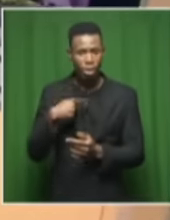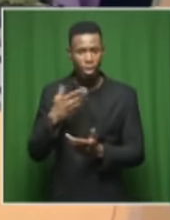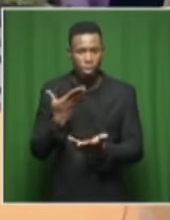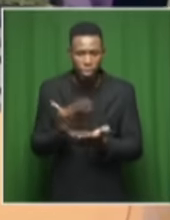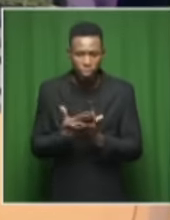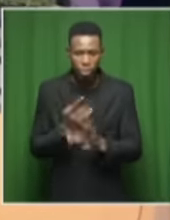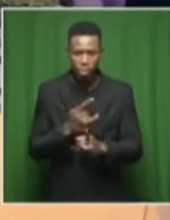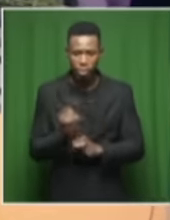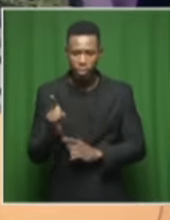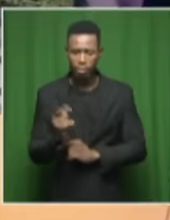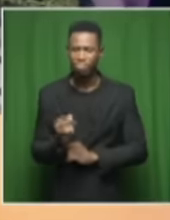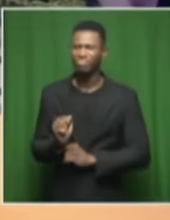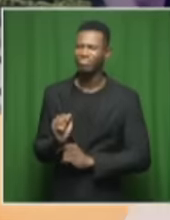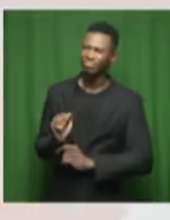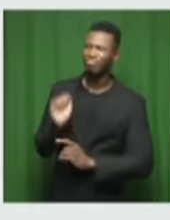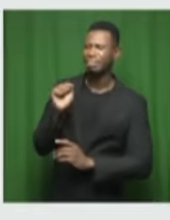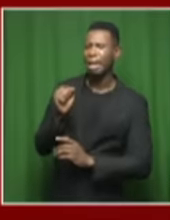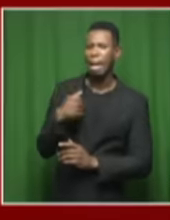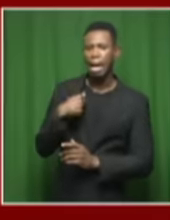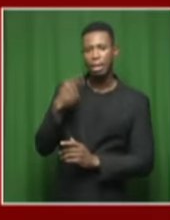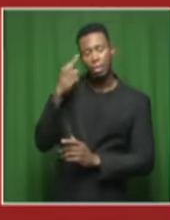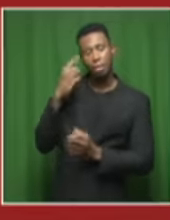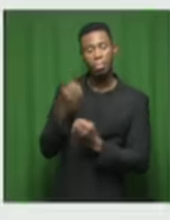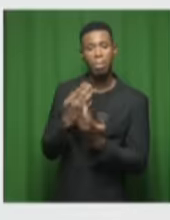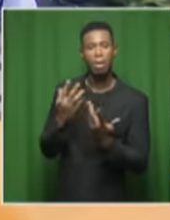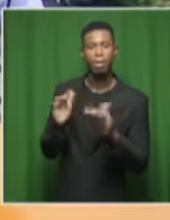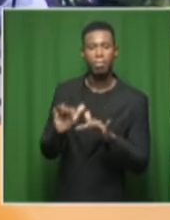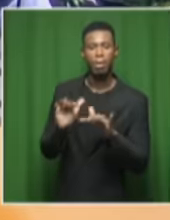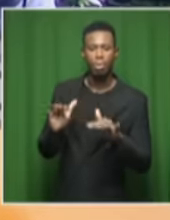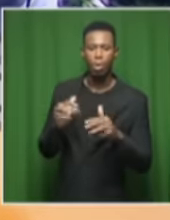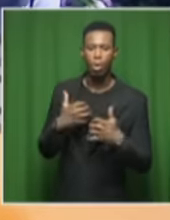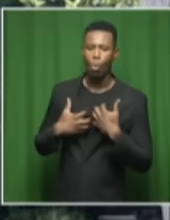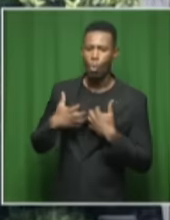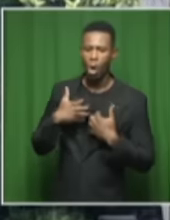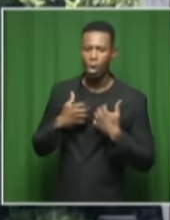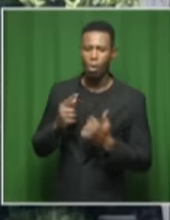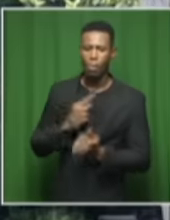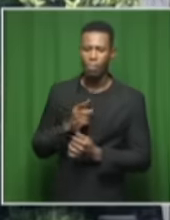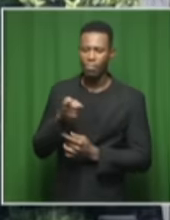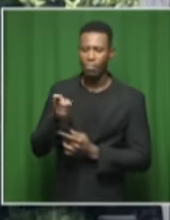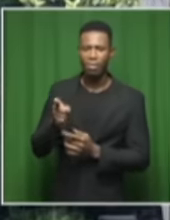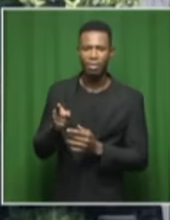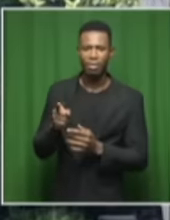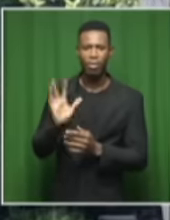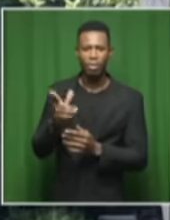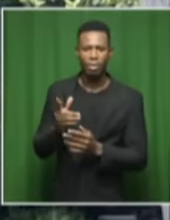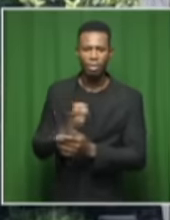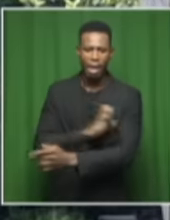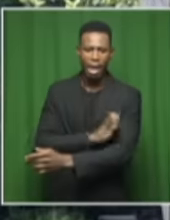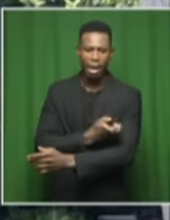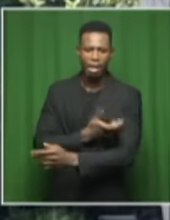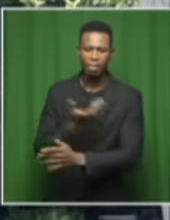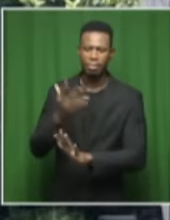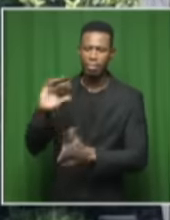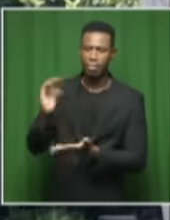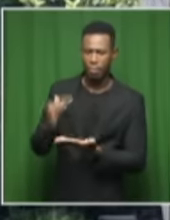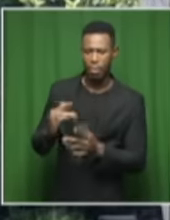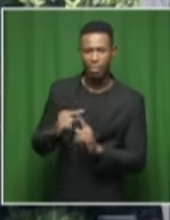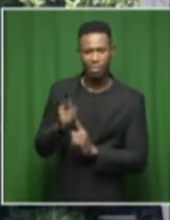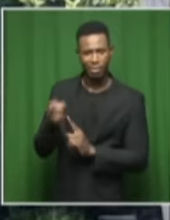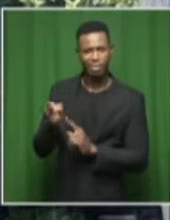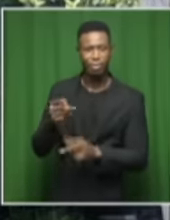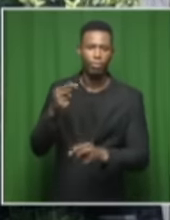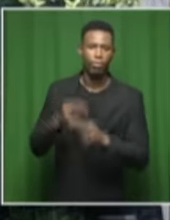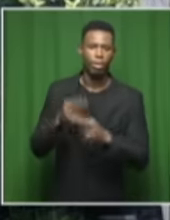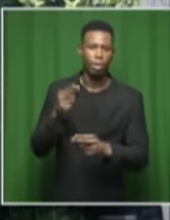Yeah, I think everyone was worried about the guys running out of a bit of energy in the final, but it was a final, and I think for this